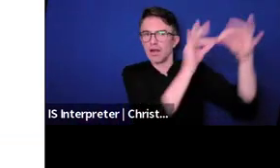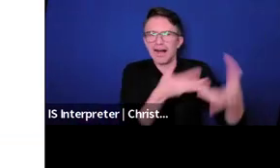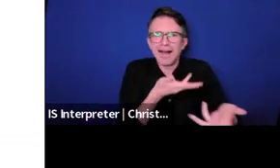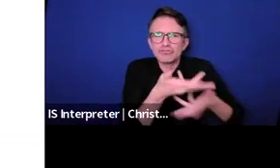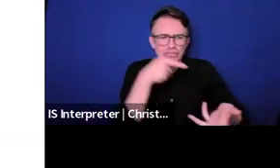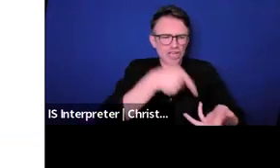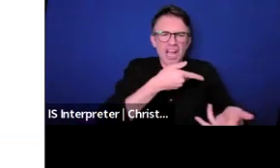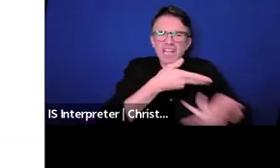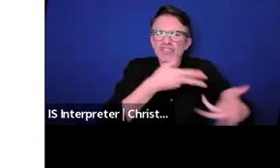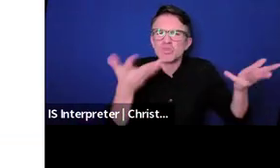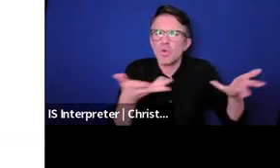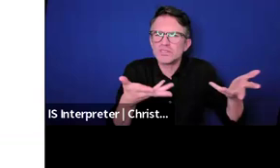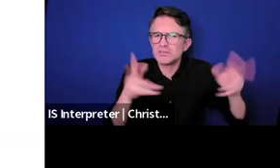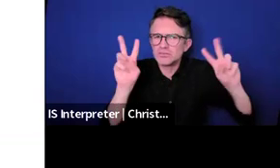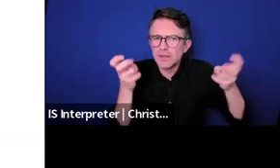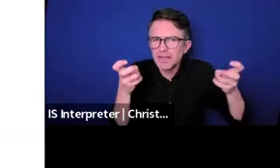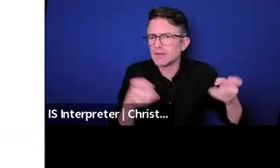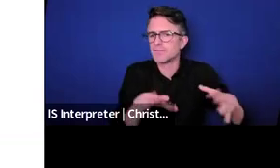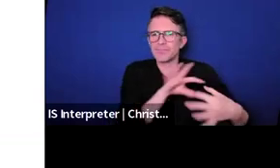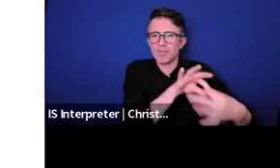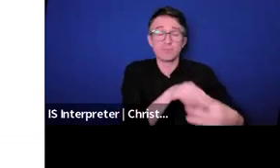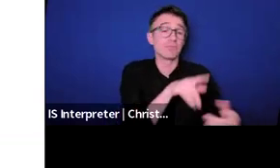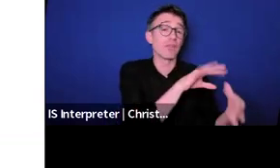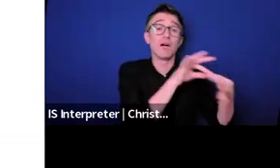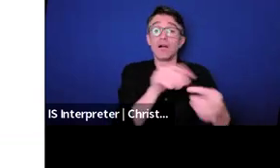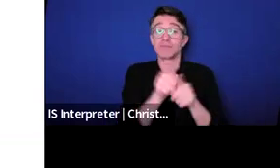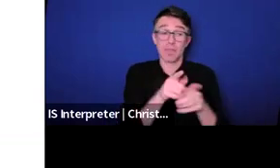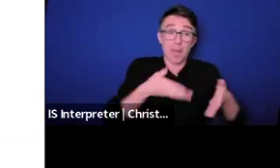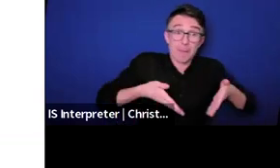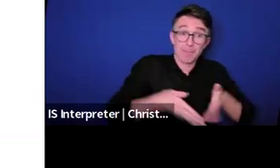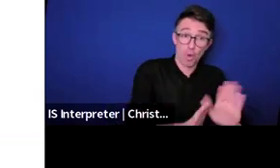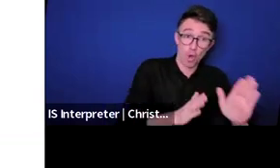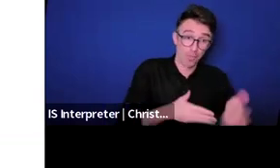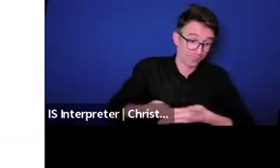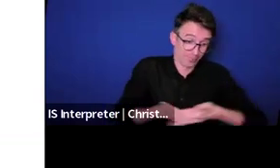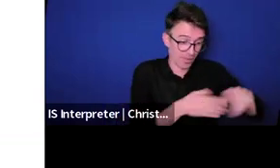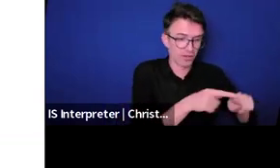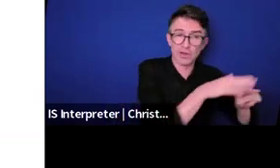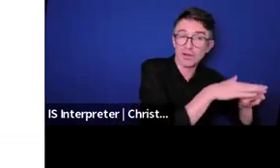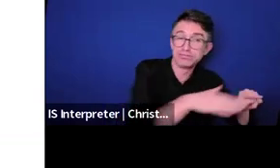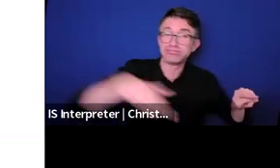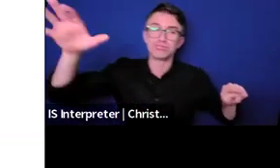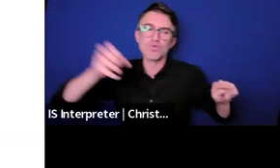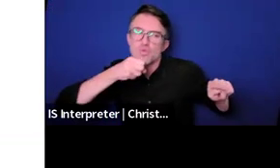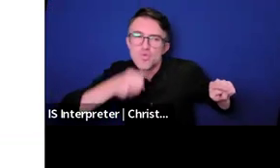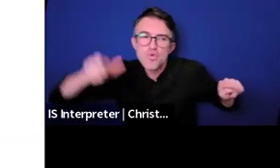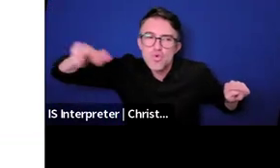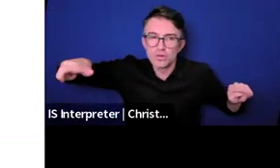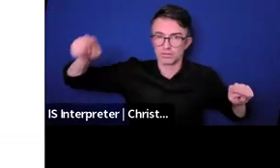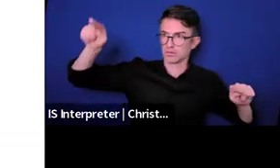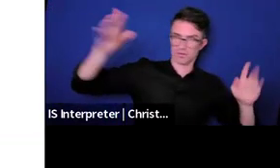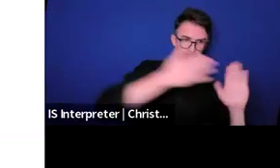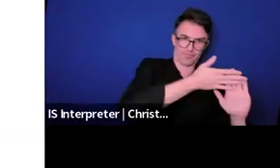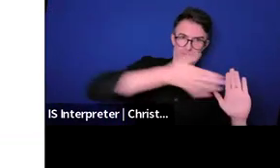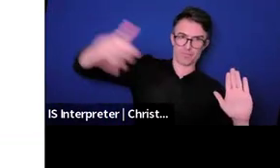the life course, right? So it's a more complete and more systematic approach from the onset. And if we can go into the next